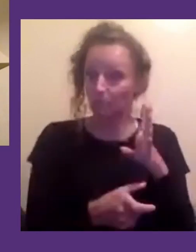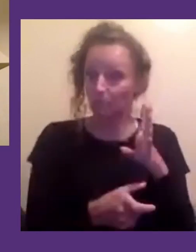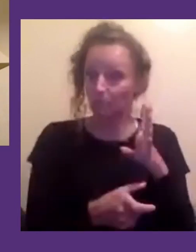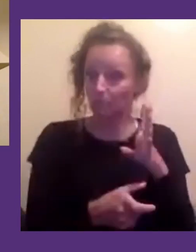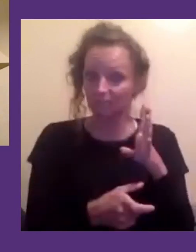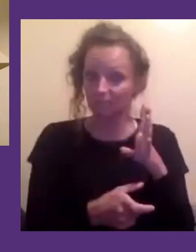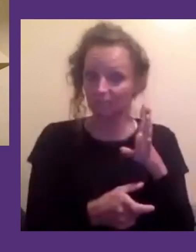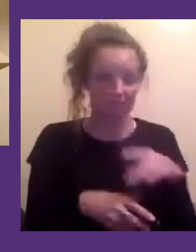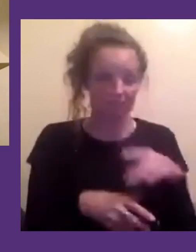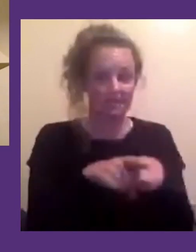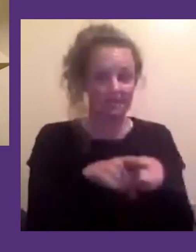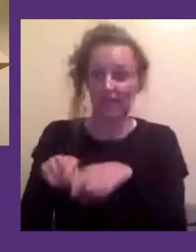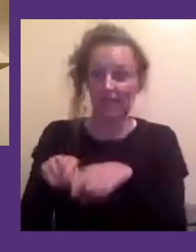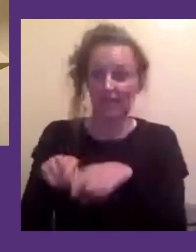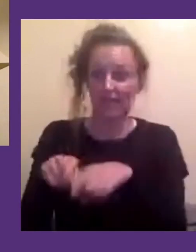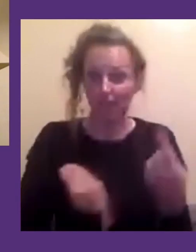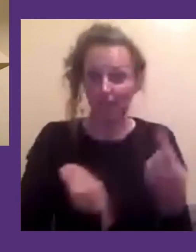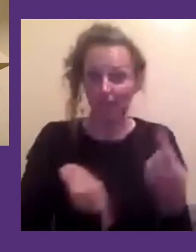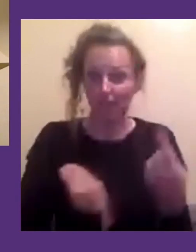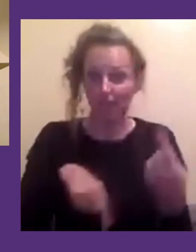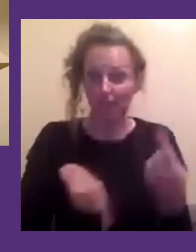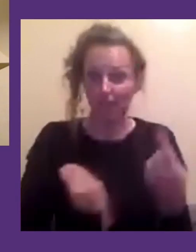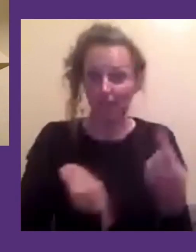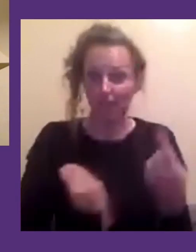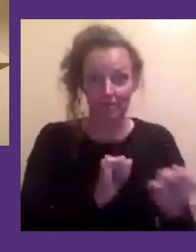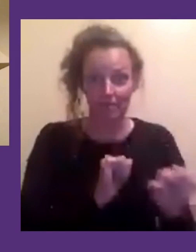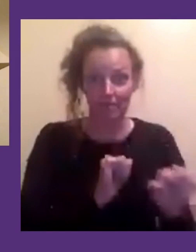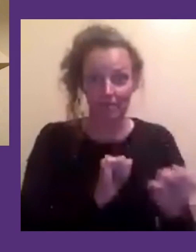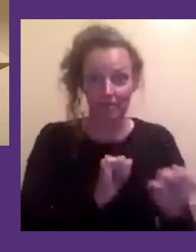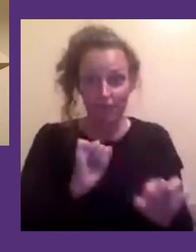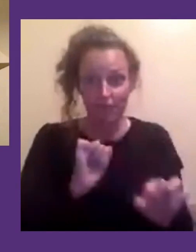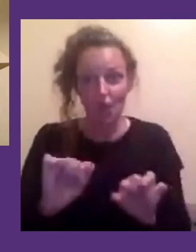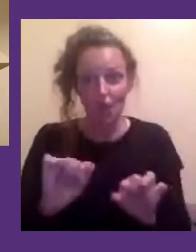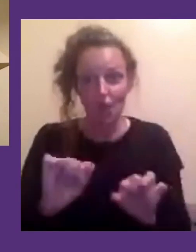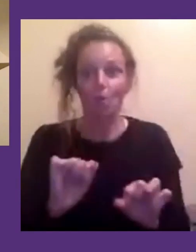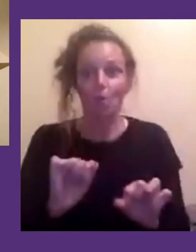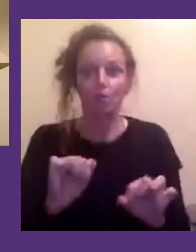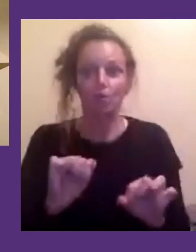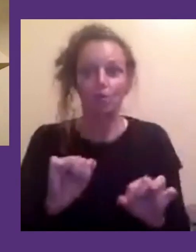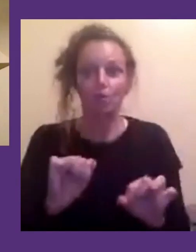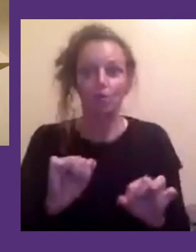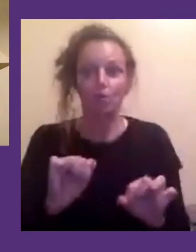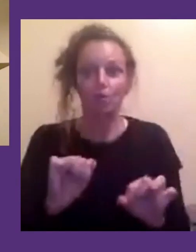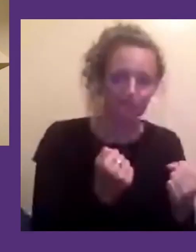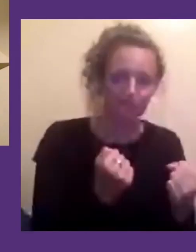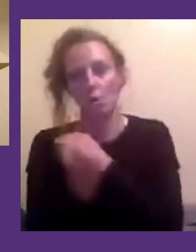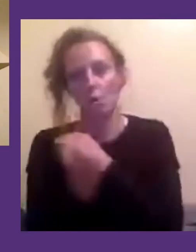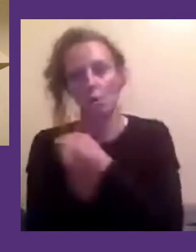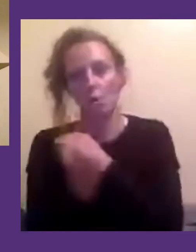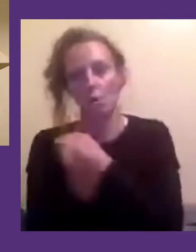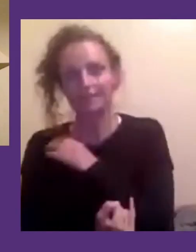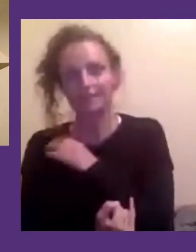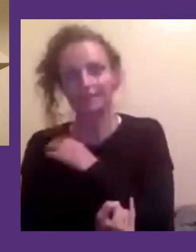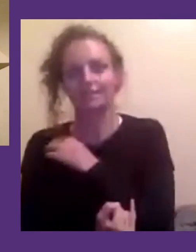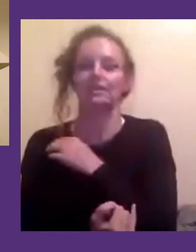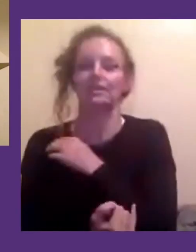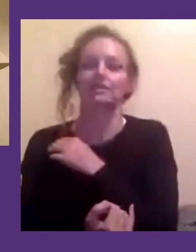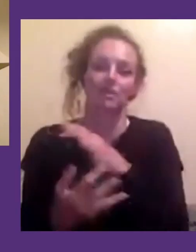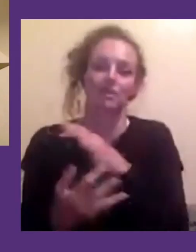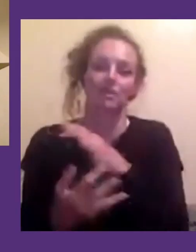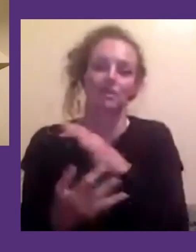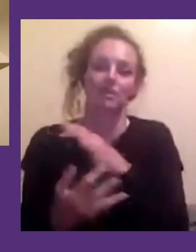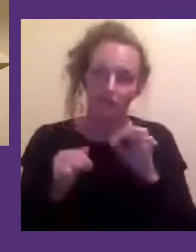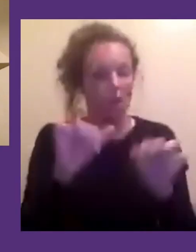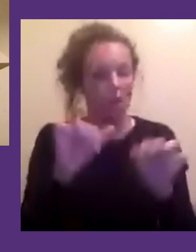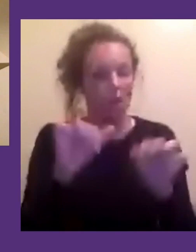set of strengths, their own set of weaknesses, their own problems, their